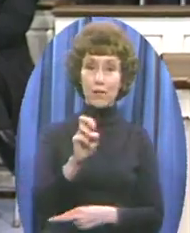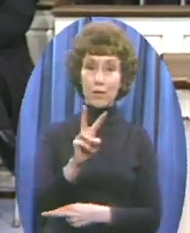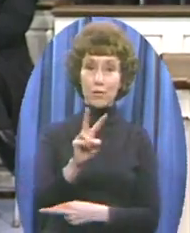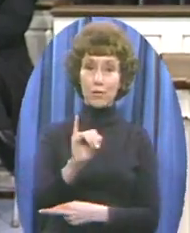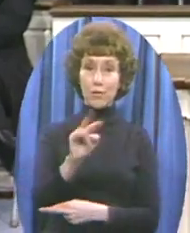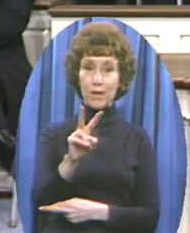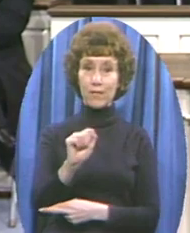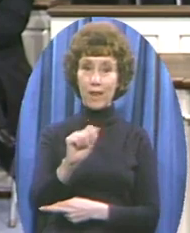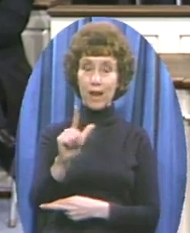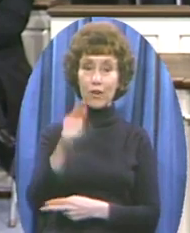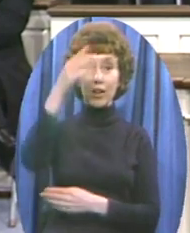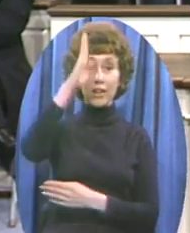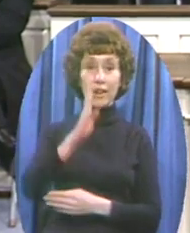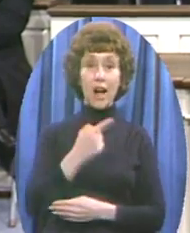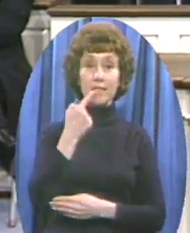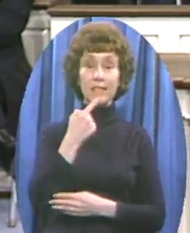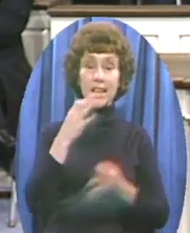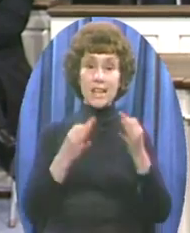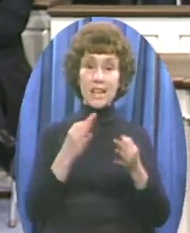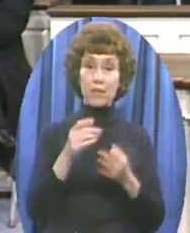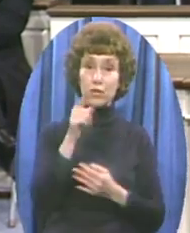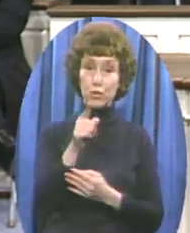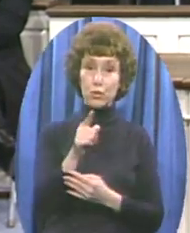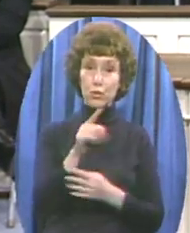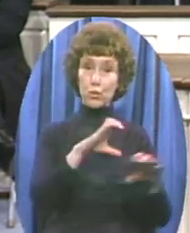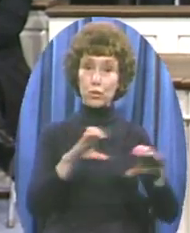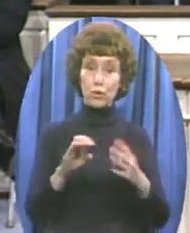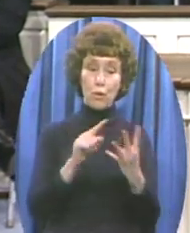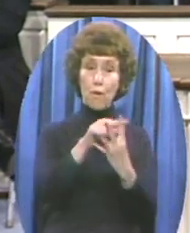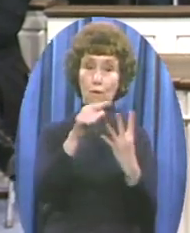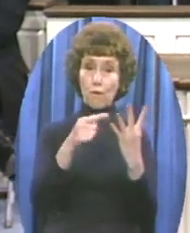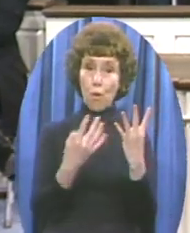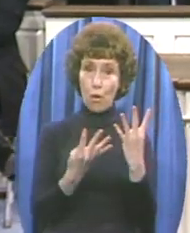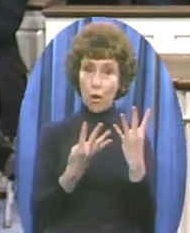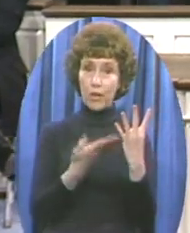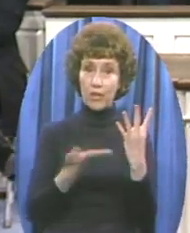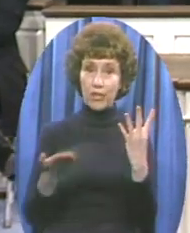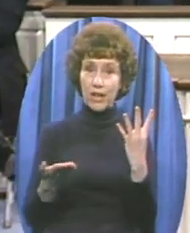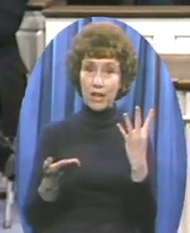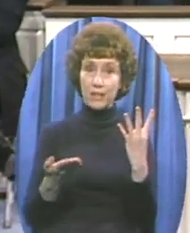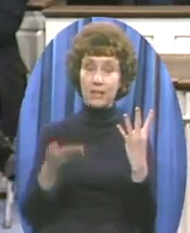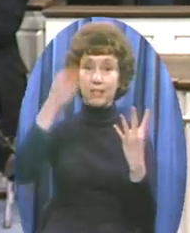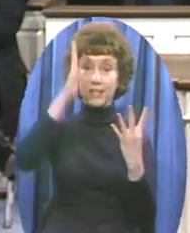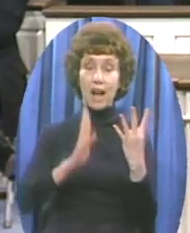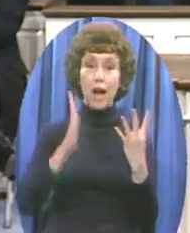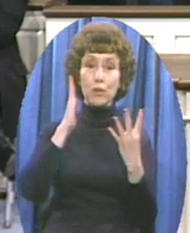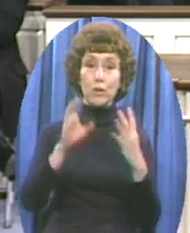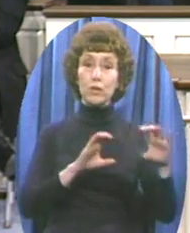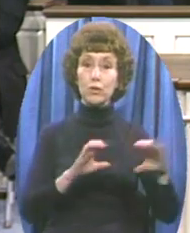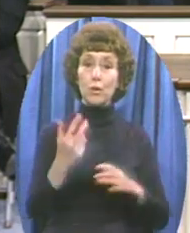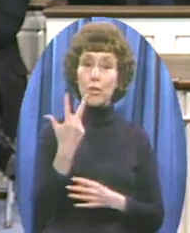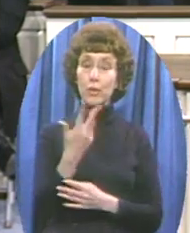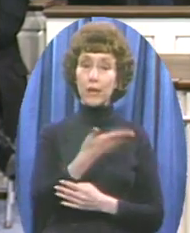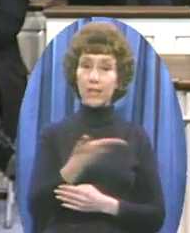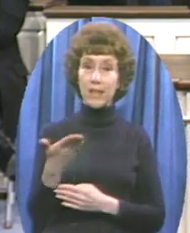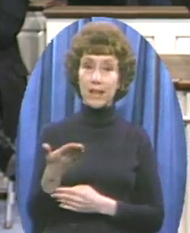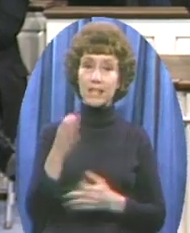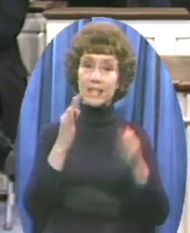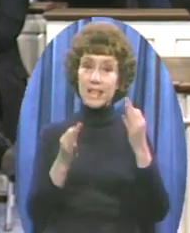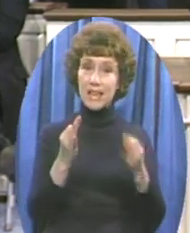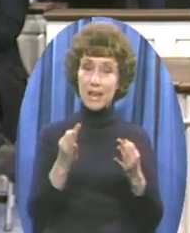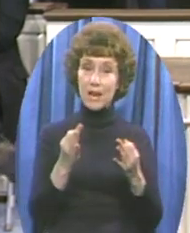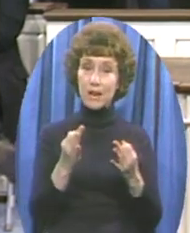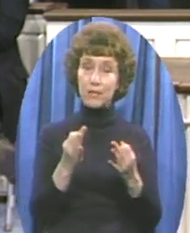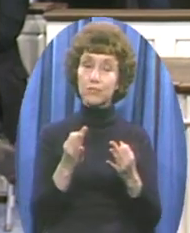I'll do three things. If you'll humble yourselves and pray and seek my face and turn from your wicked ways, those four